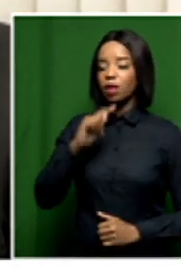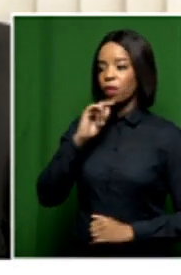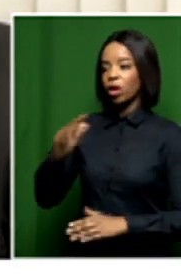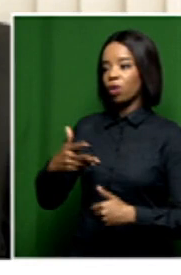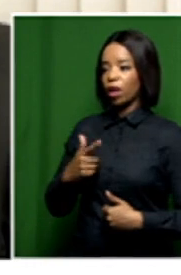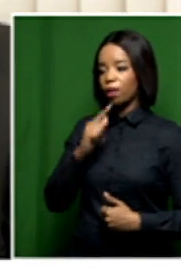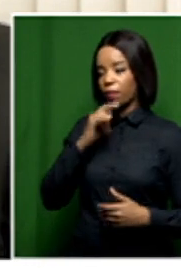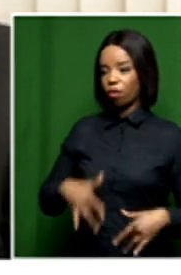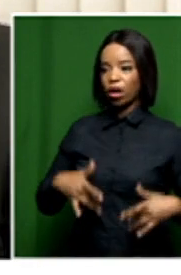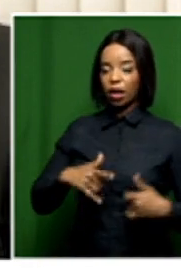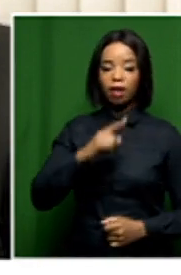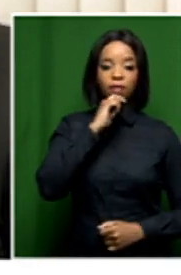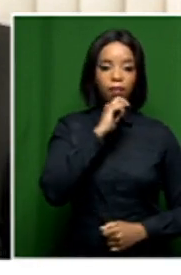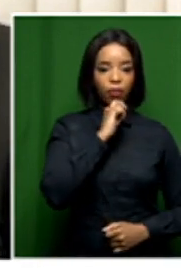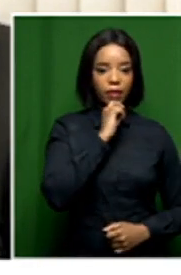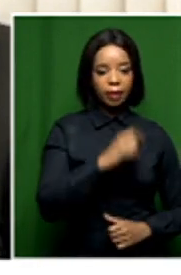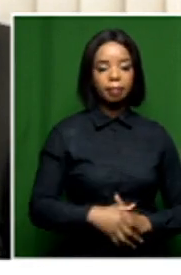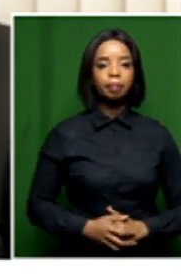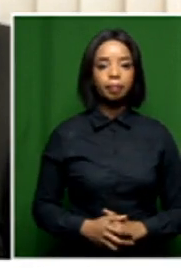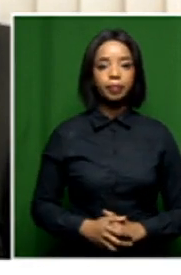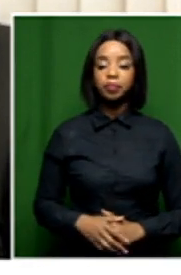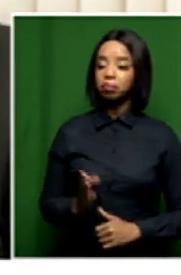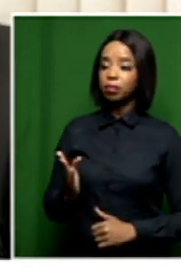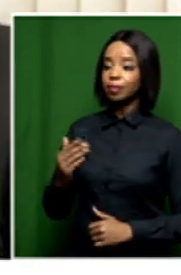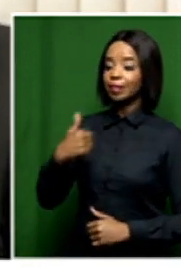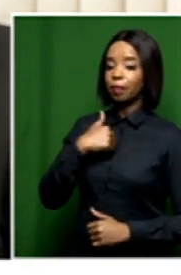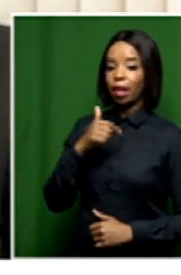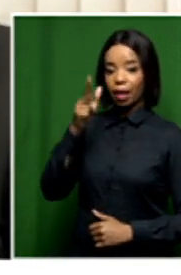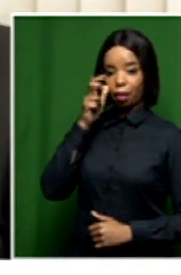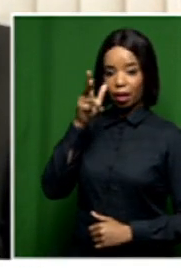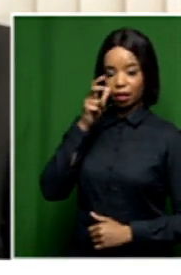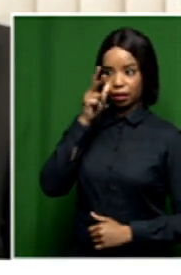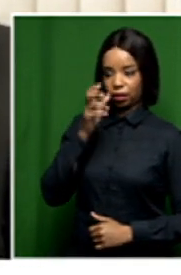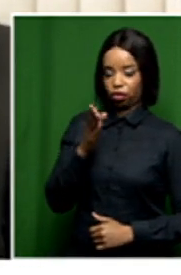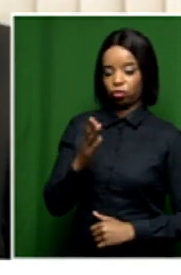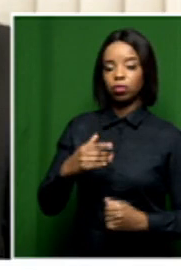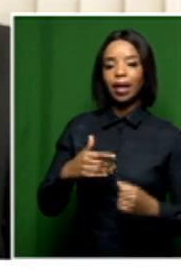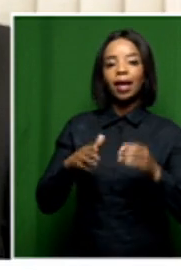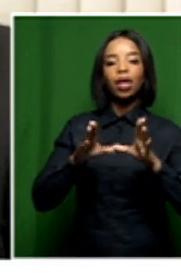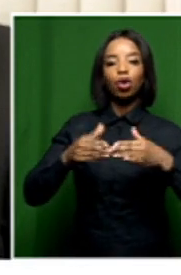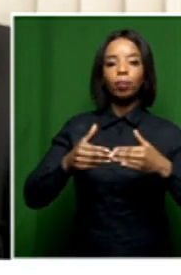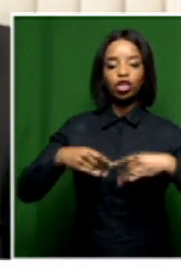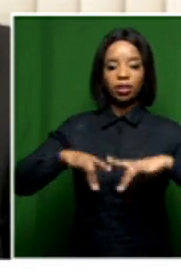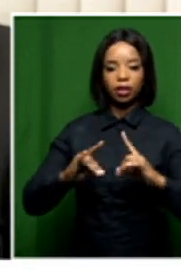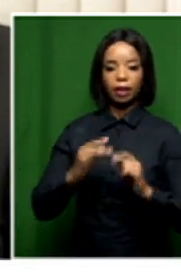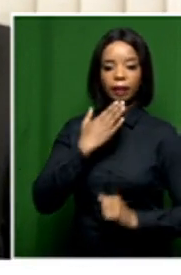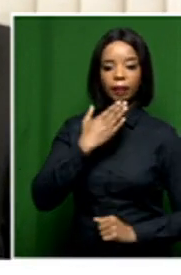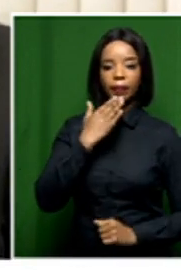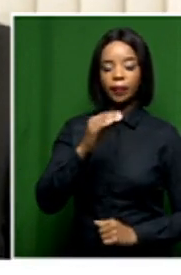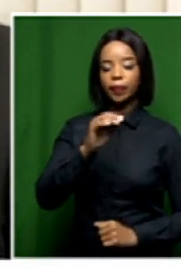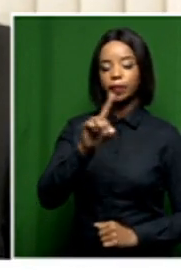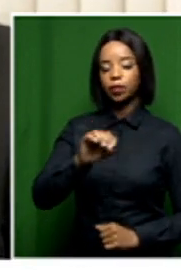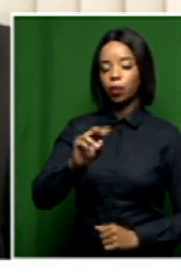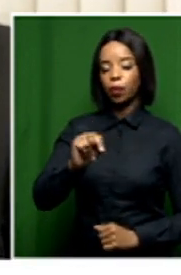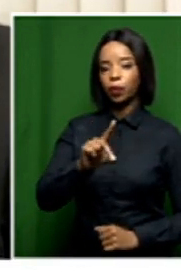to the Morning Live listeners. So, Mpumelelo, listening to the Commission Chair, Raymond Zondo, reading the dates